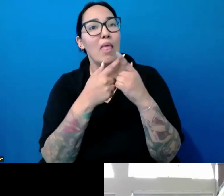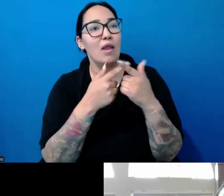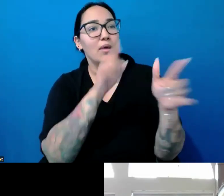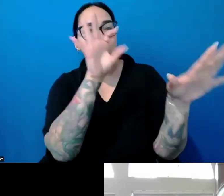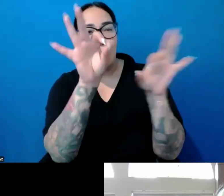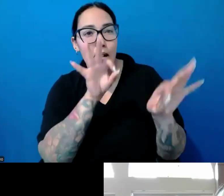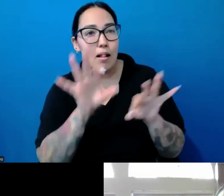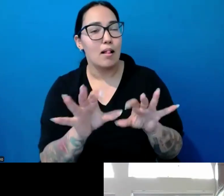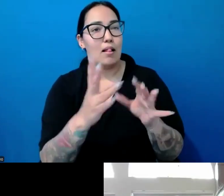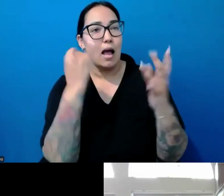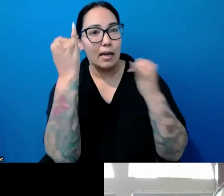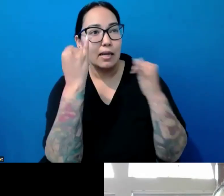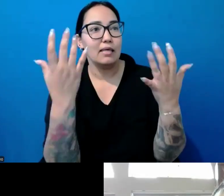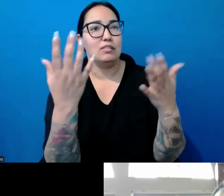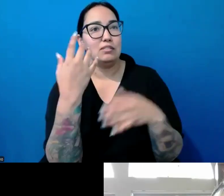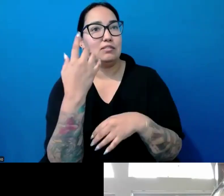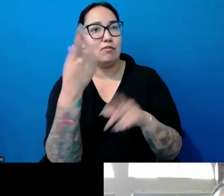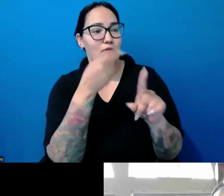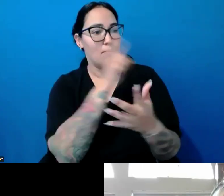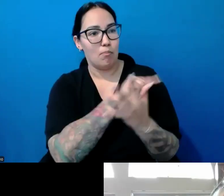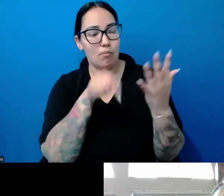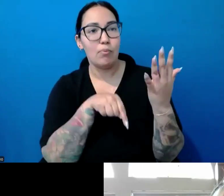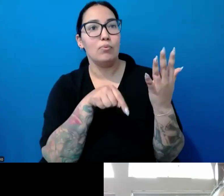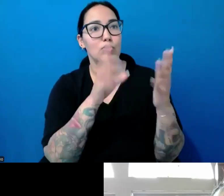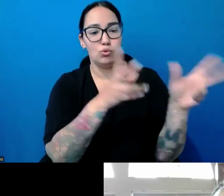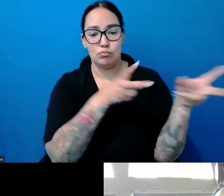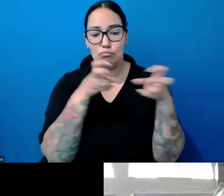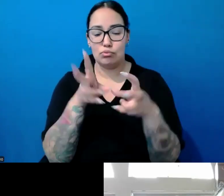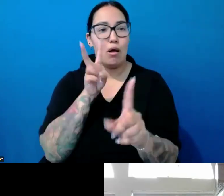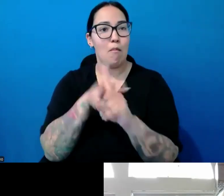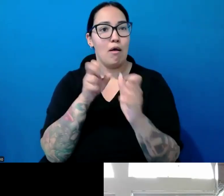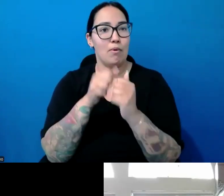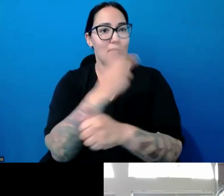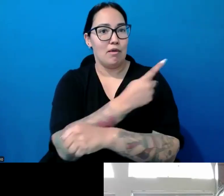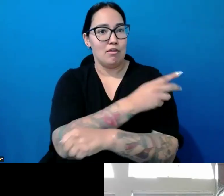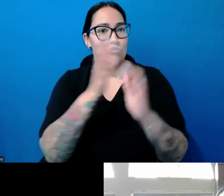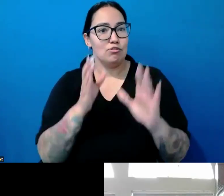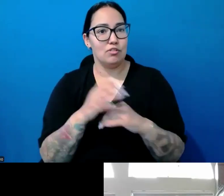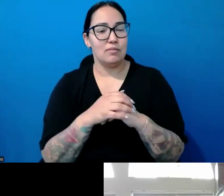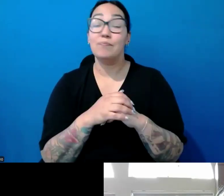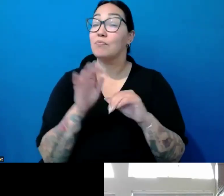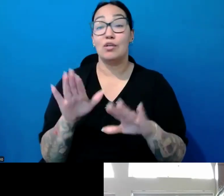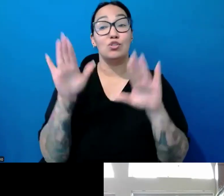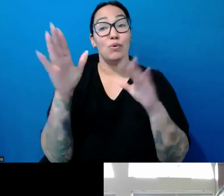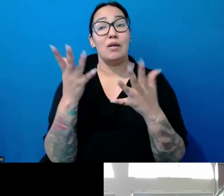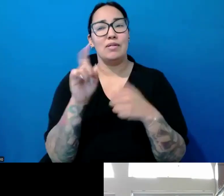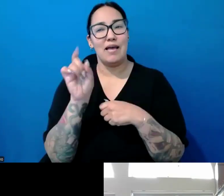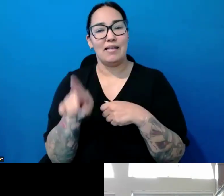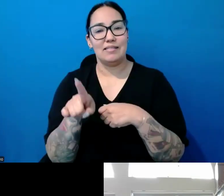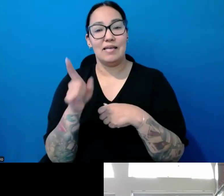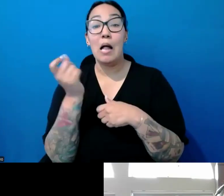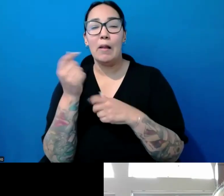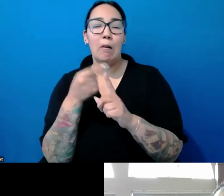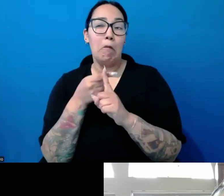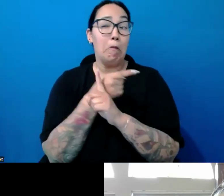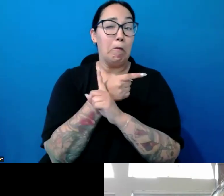entrepreneurial ideas for patients. That's great. I was also going to ask you, this is just a little off script, it's